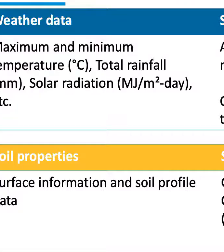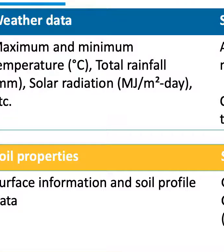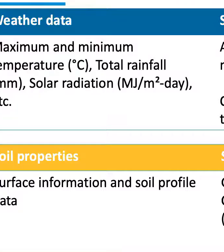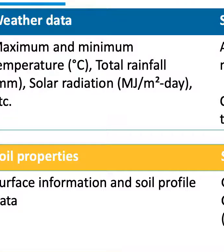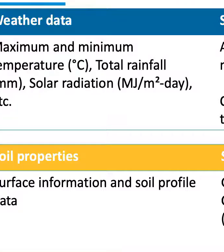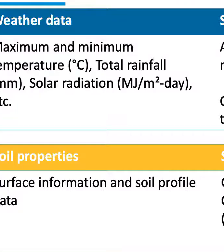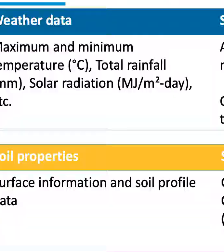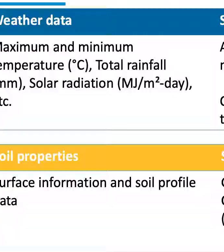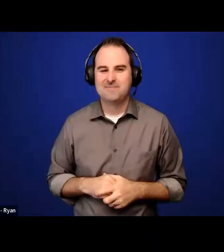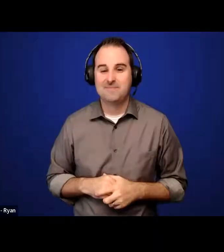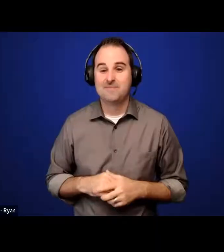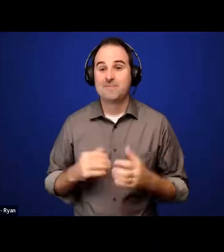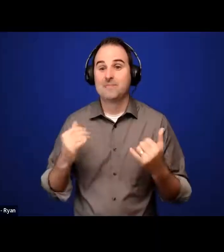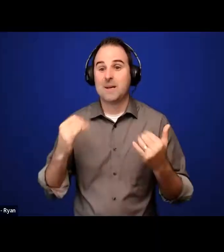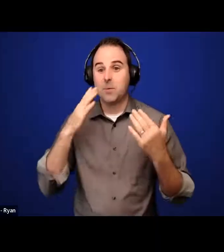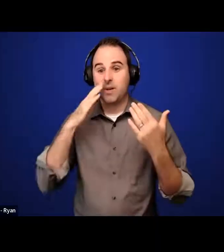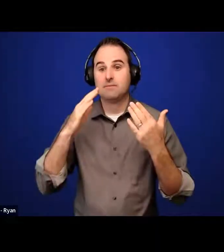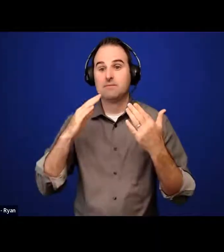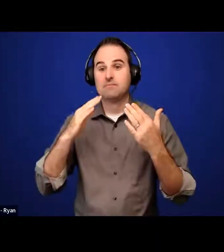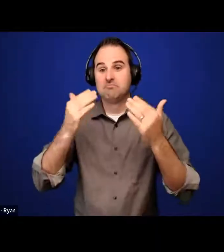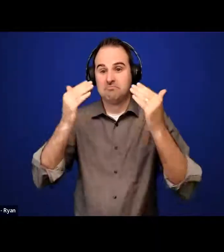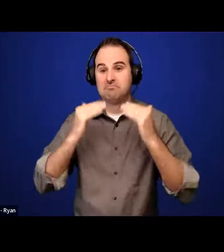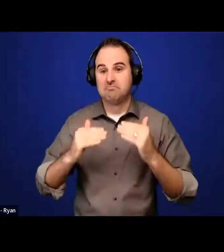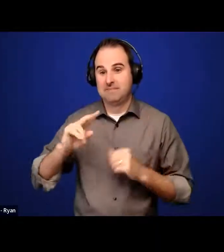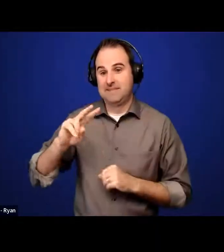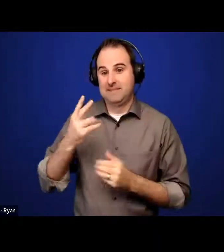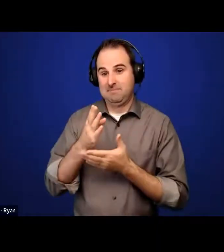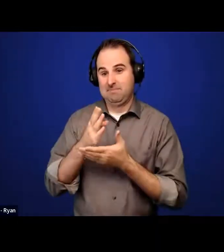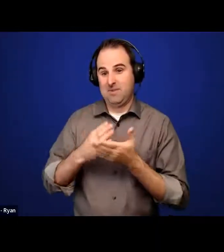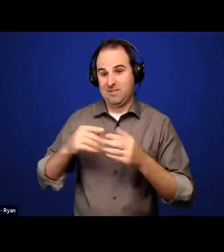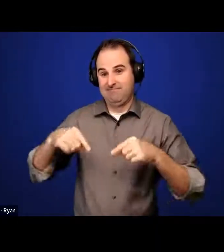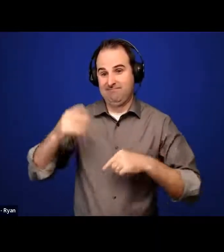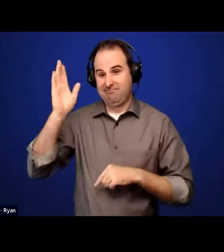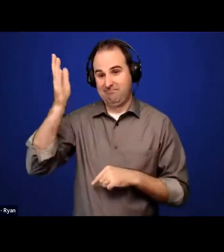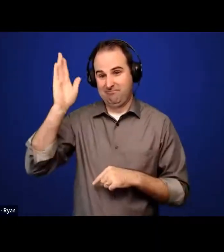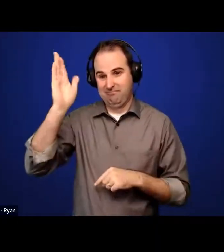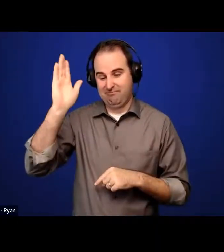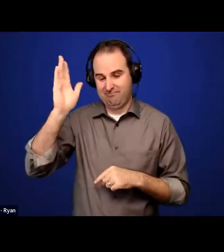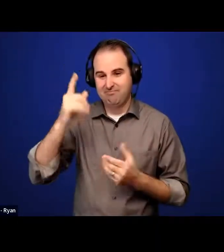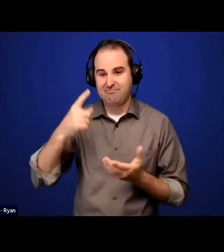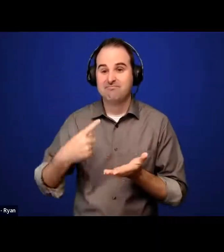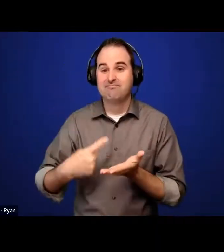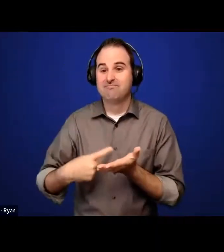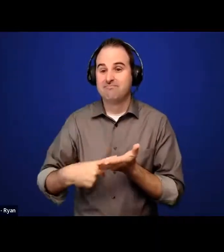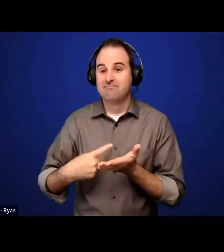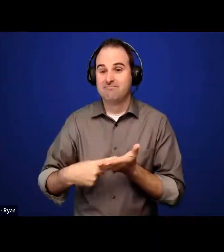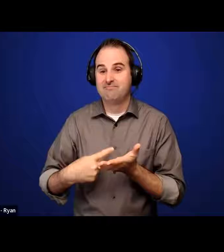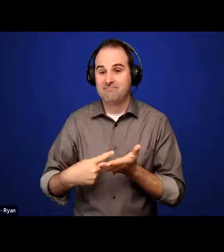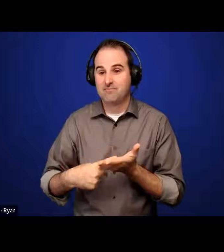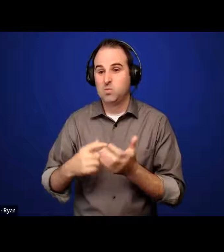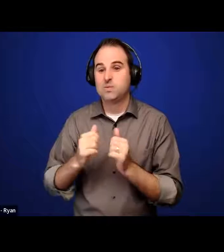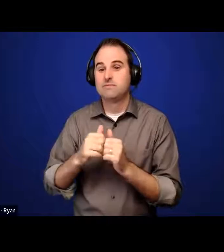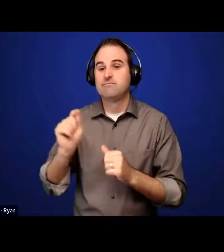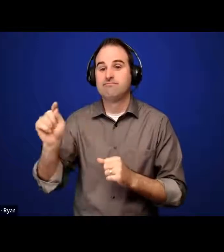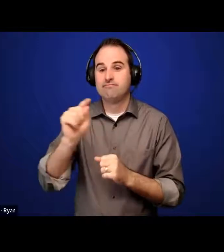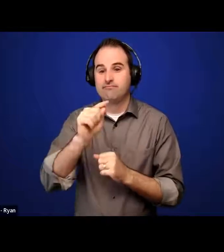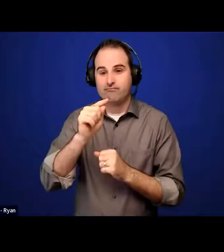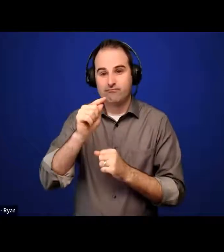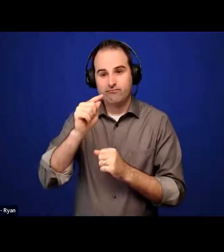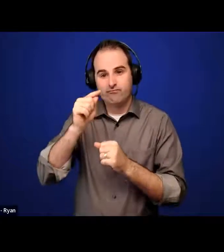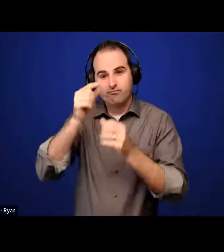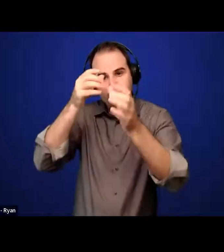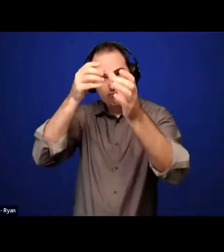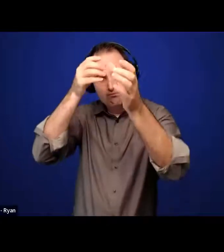open now up to the second part of this webinar. We'll kind of start discussion with experts outside of the